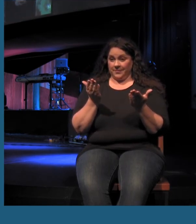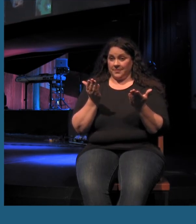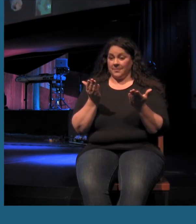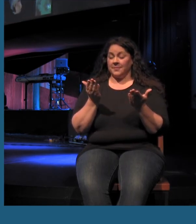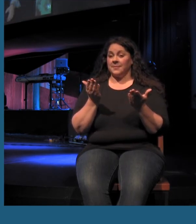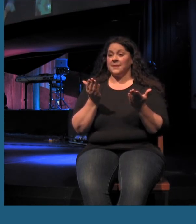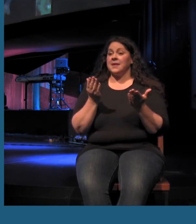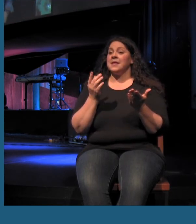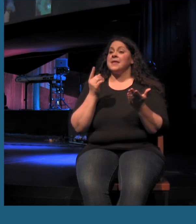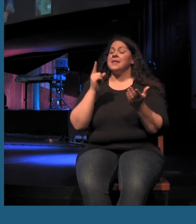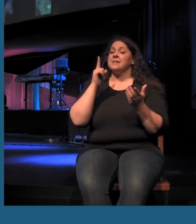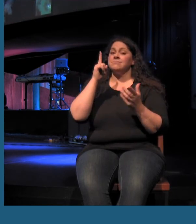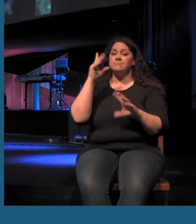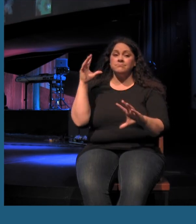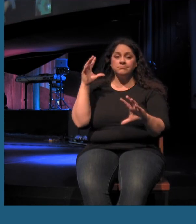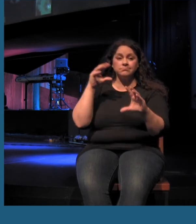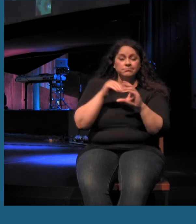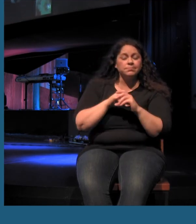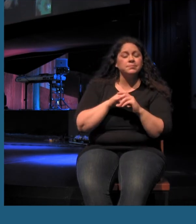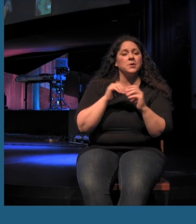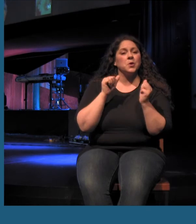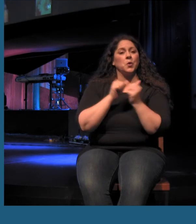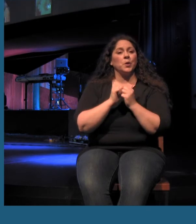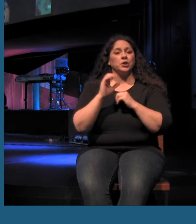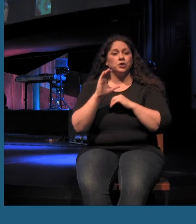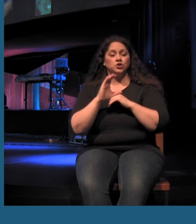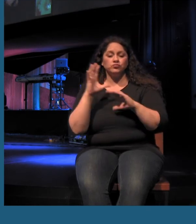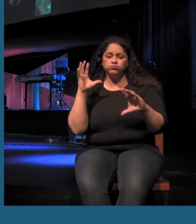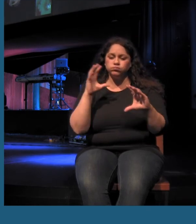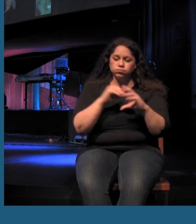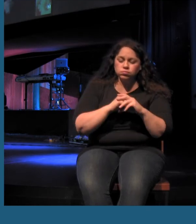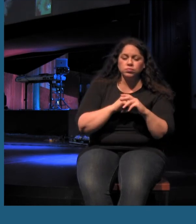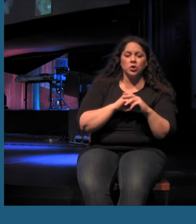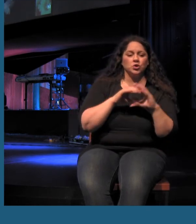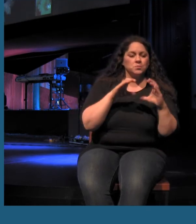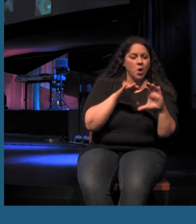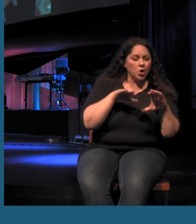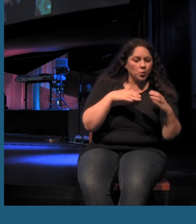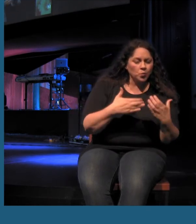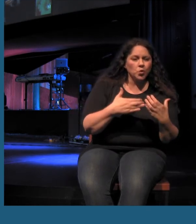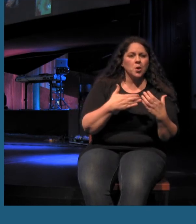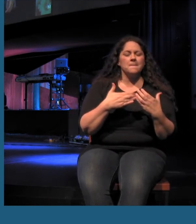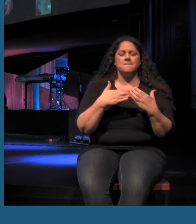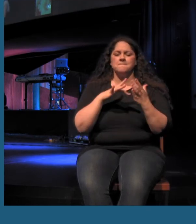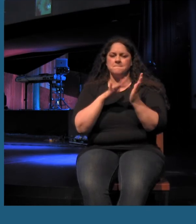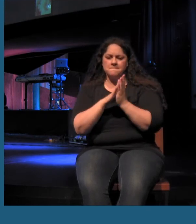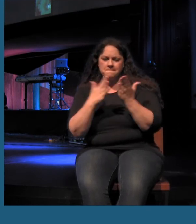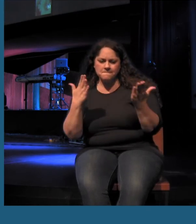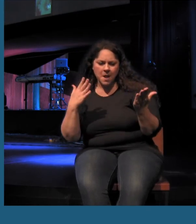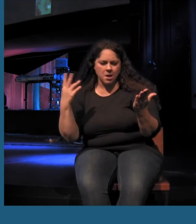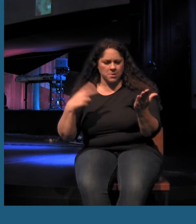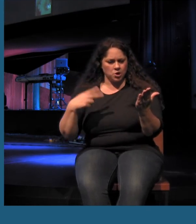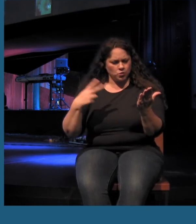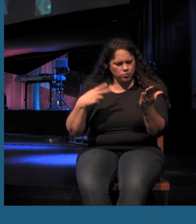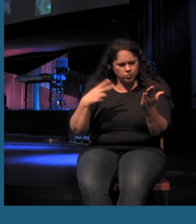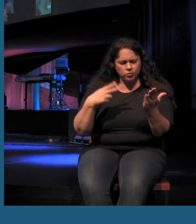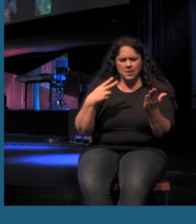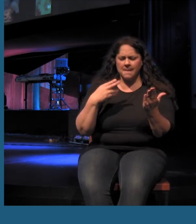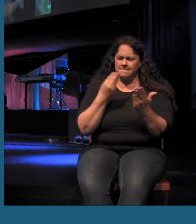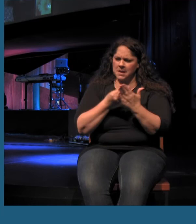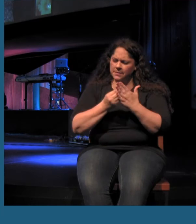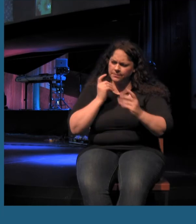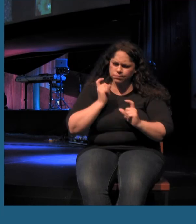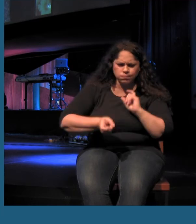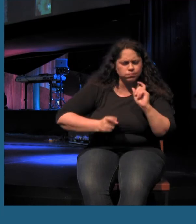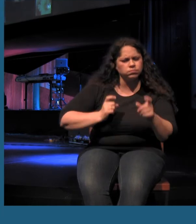engaged in the life of the church, engaged in a small group, engaged in God's word, gave generously, financially,